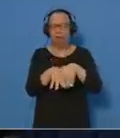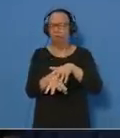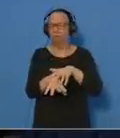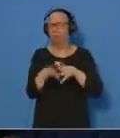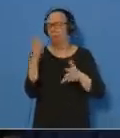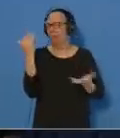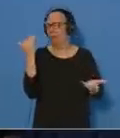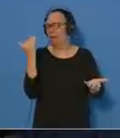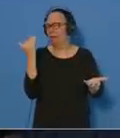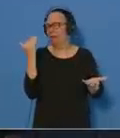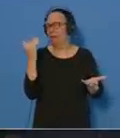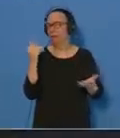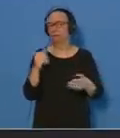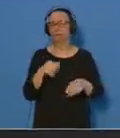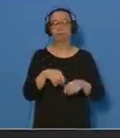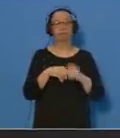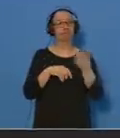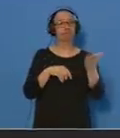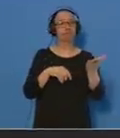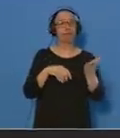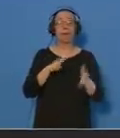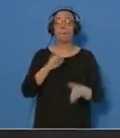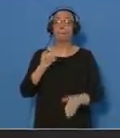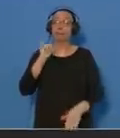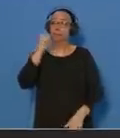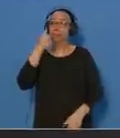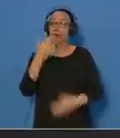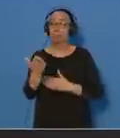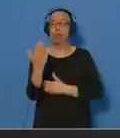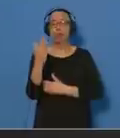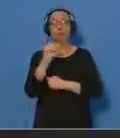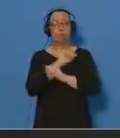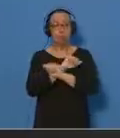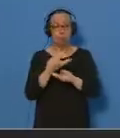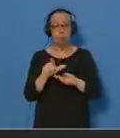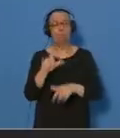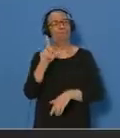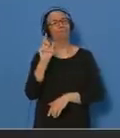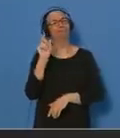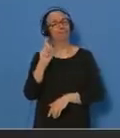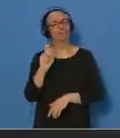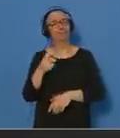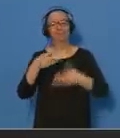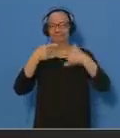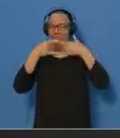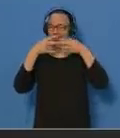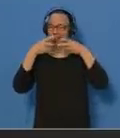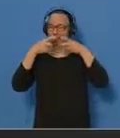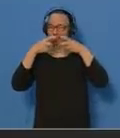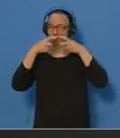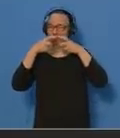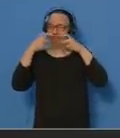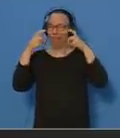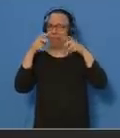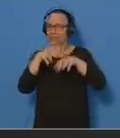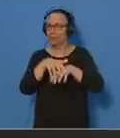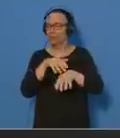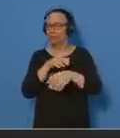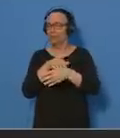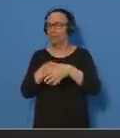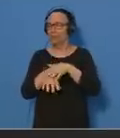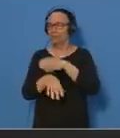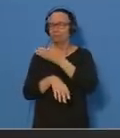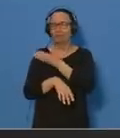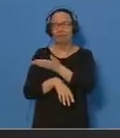By tomorrow morning, everyone should be in protective masks and gloves. I'm not sure if you have been aware that a